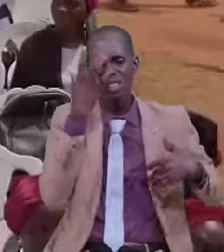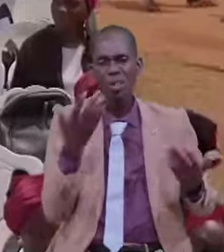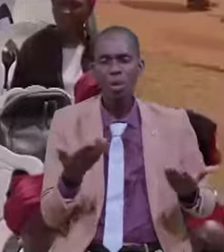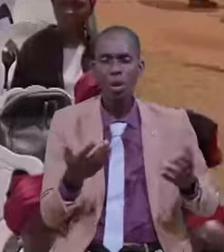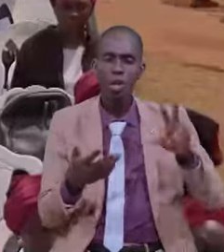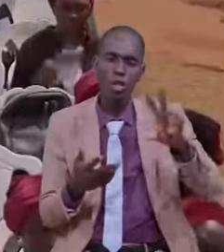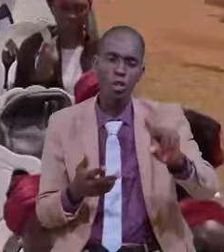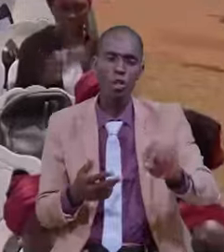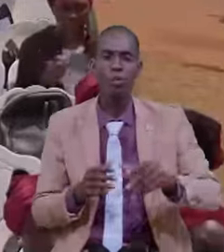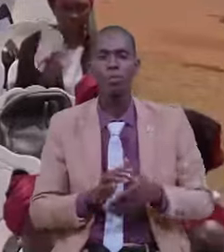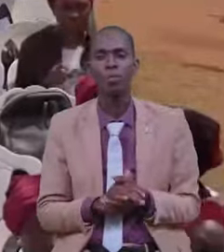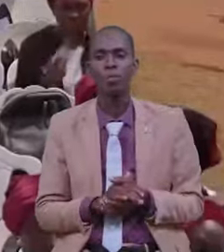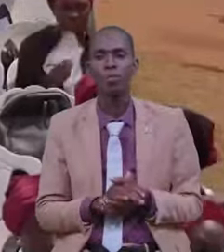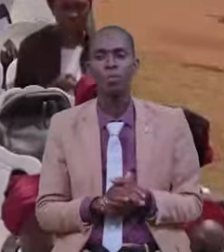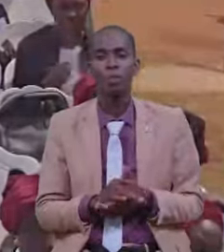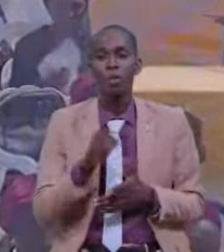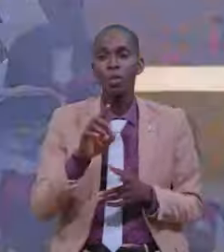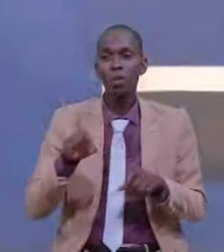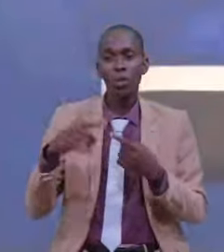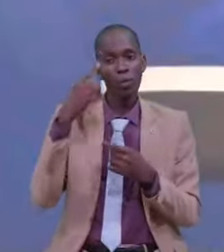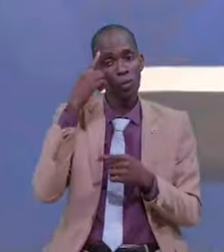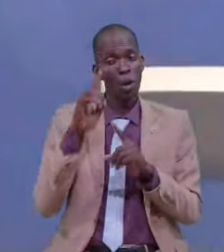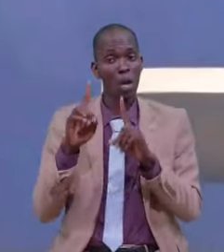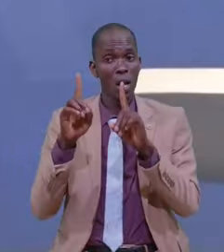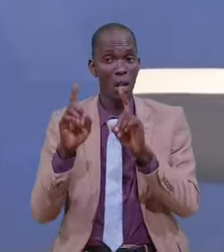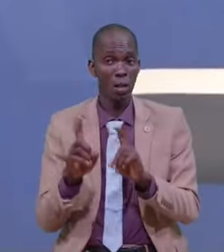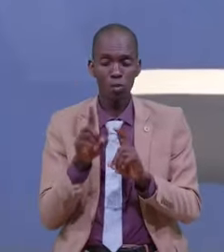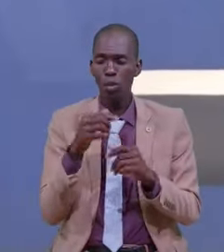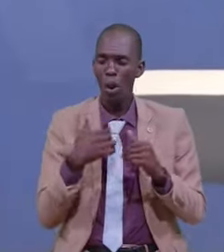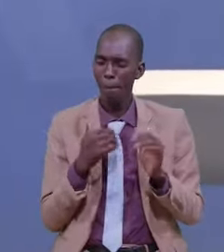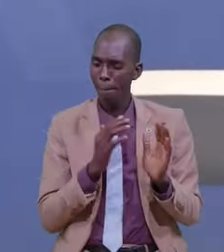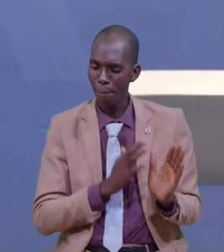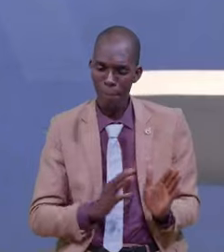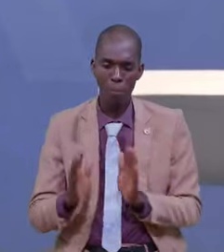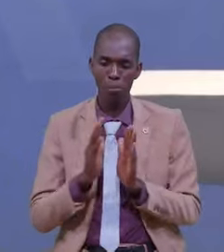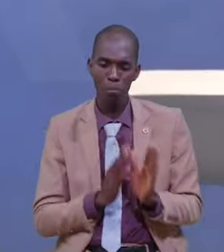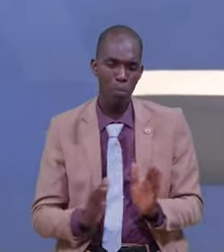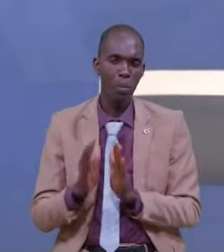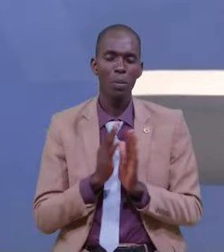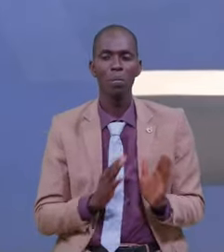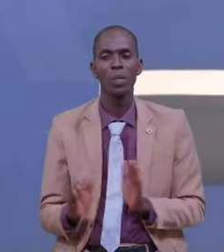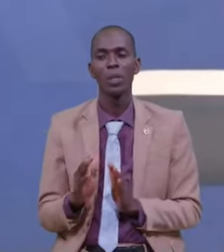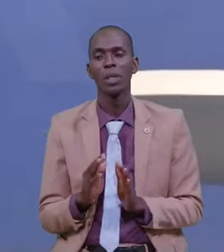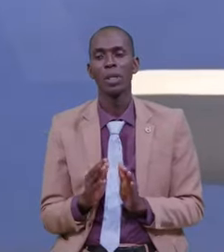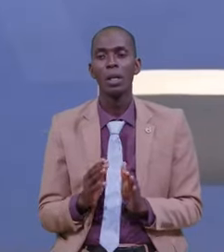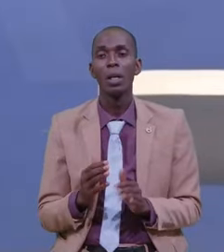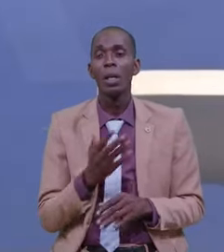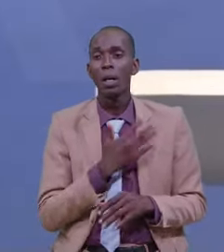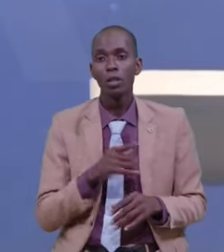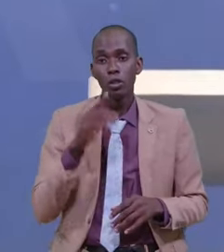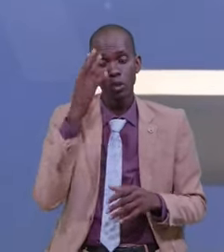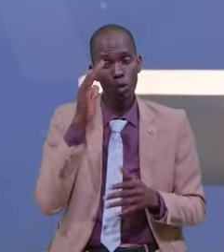You know, you are going for an exam. You're prepared. And you know, this is a